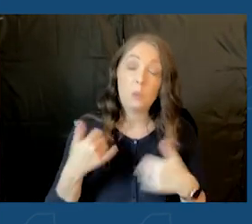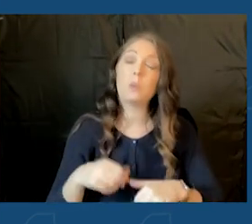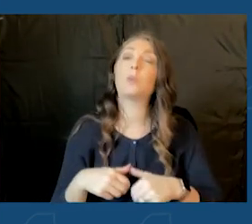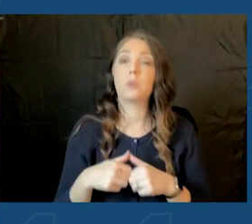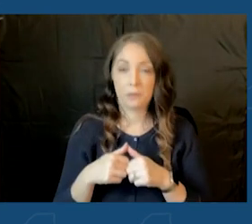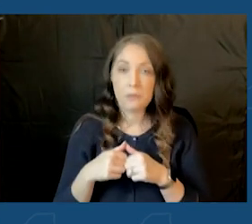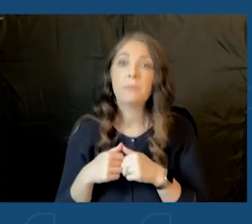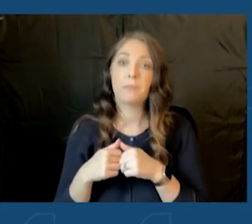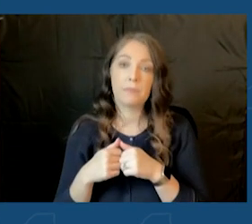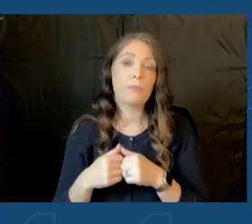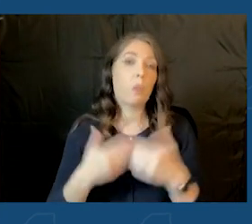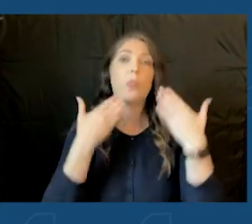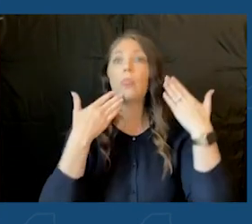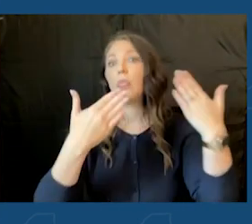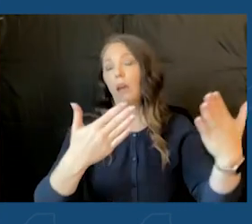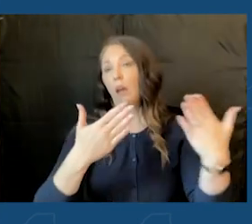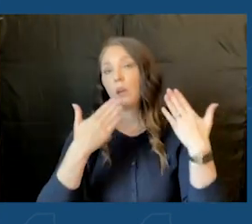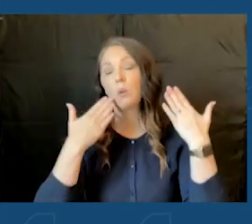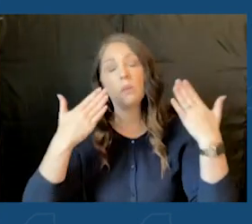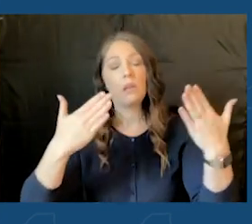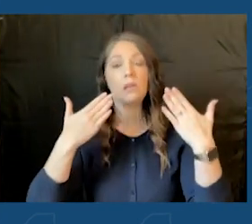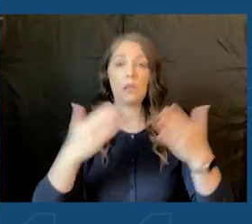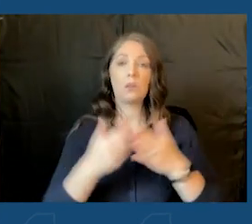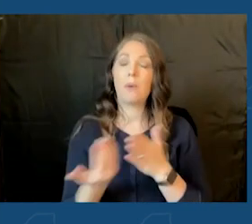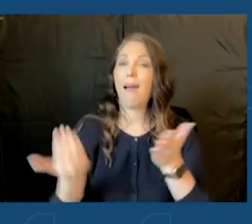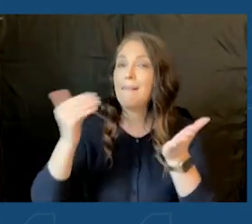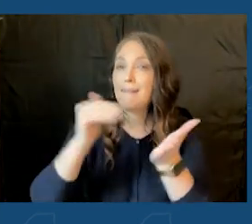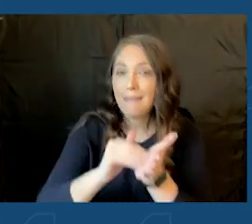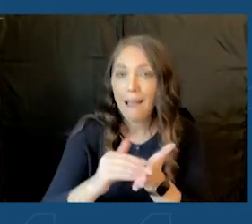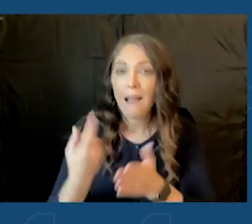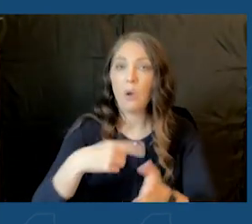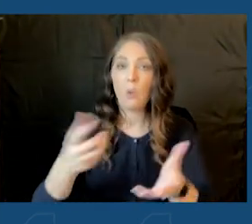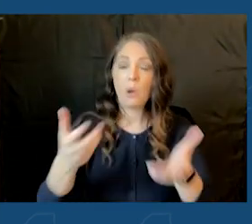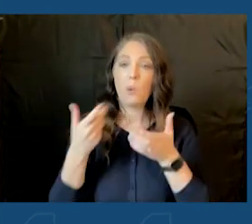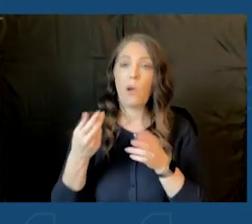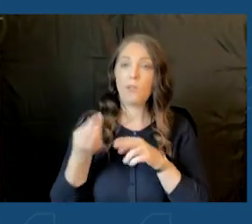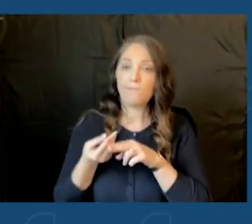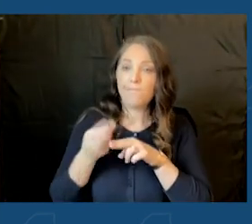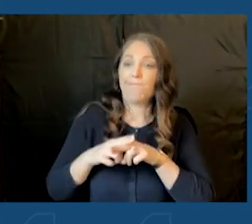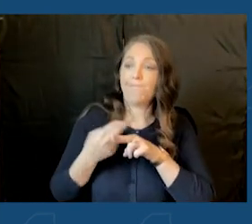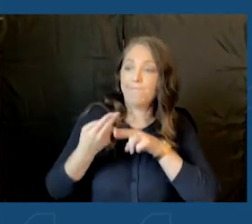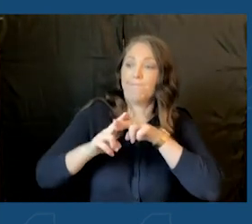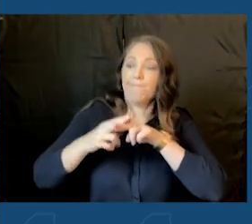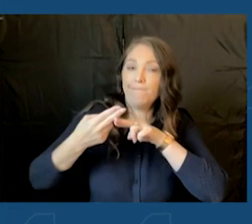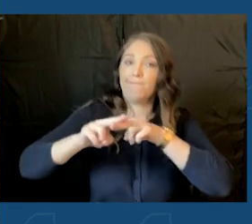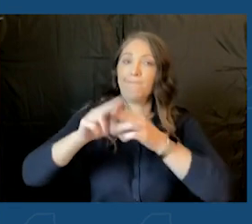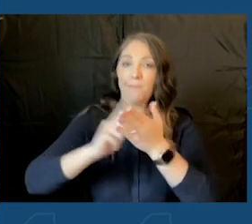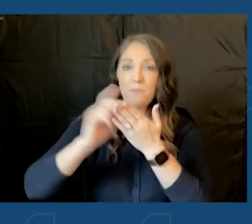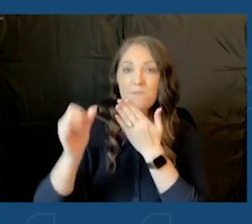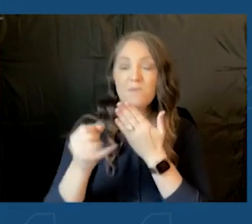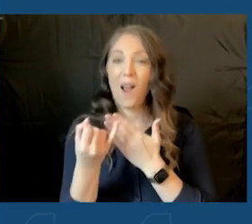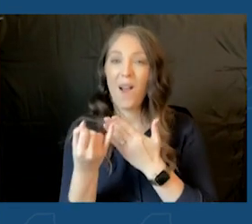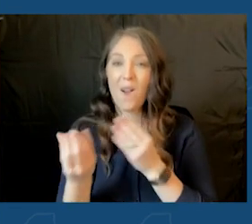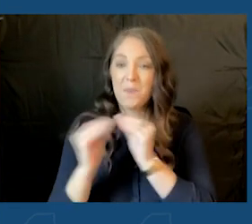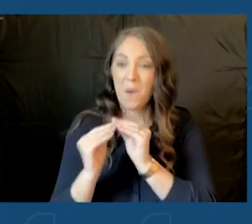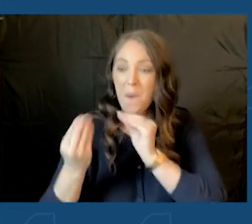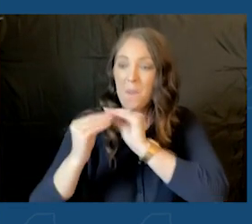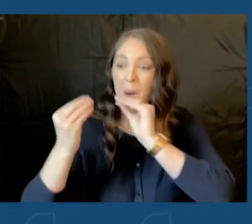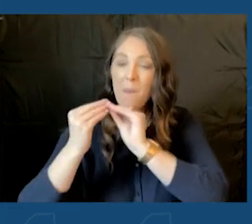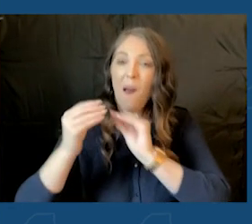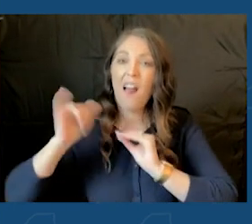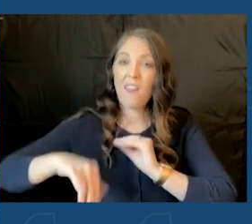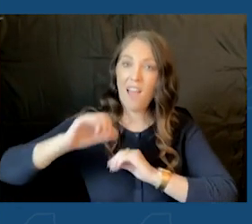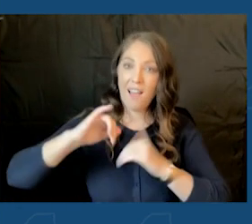So big thank yous. And again, we want to build on this project after project after project because it's how you get a project done